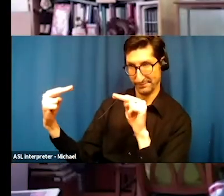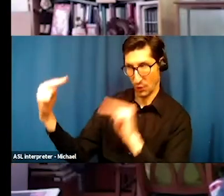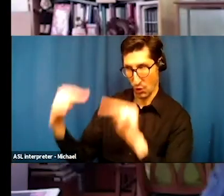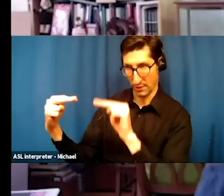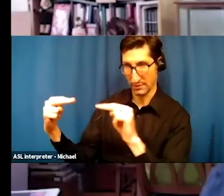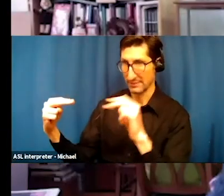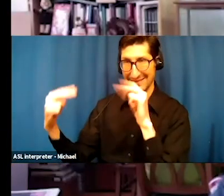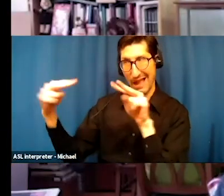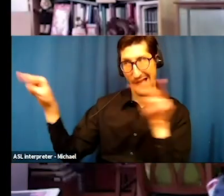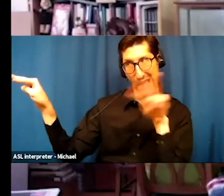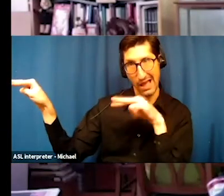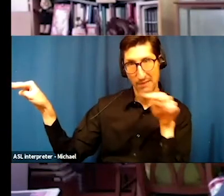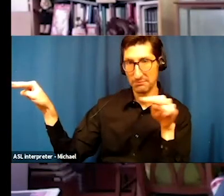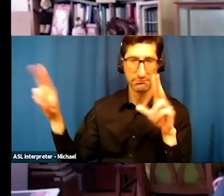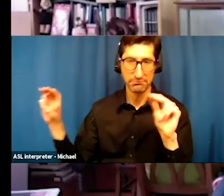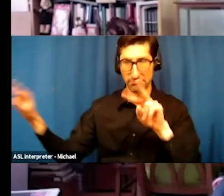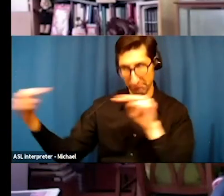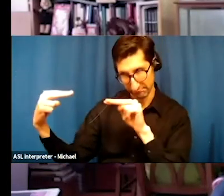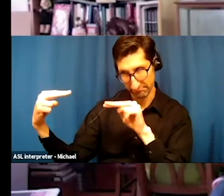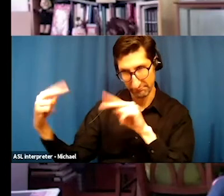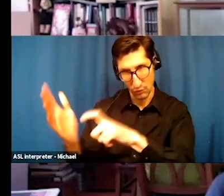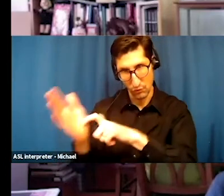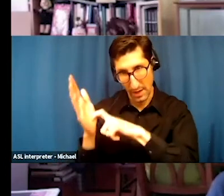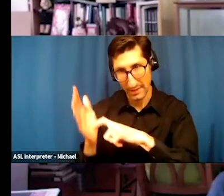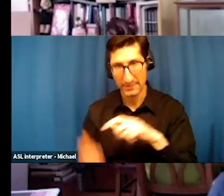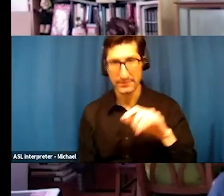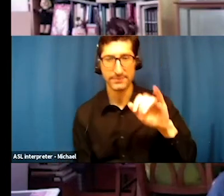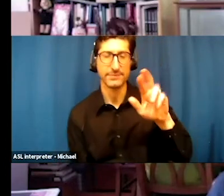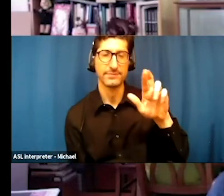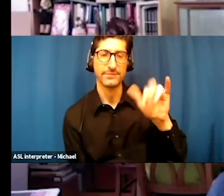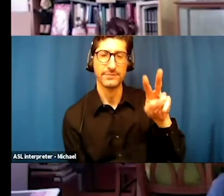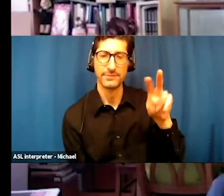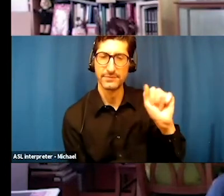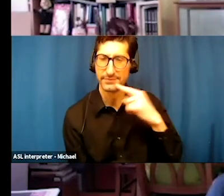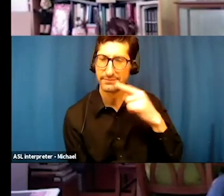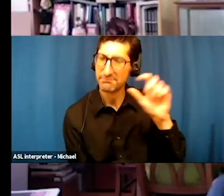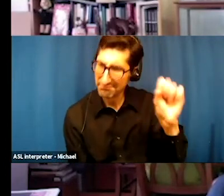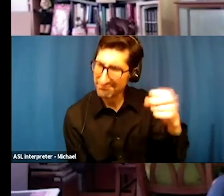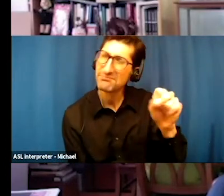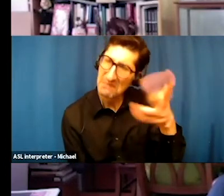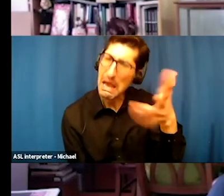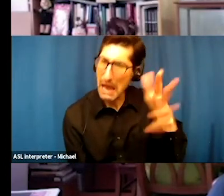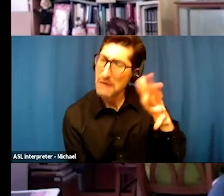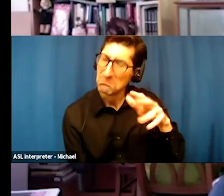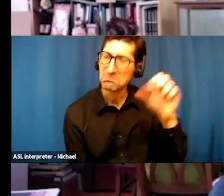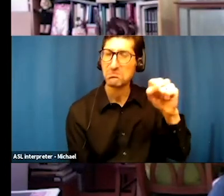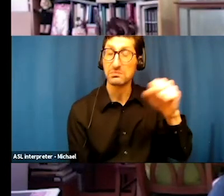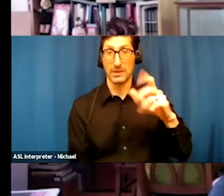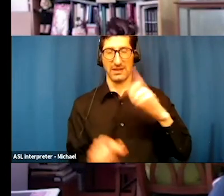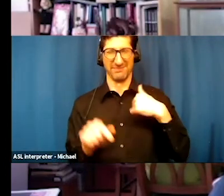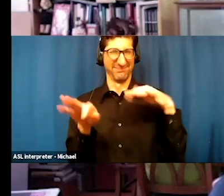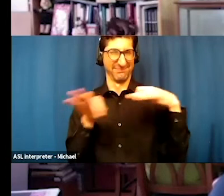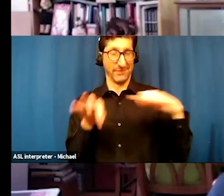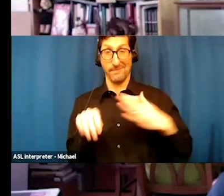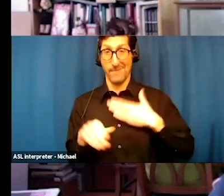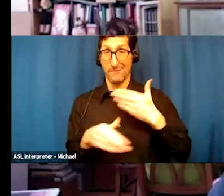Um, more, yeah, more or less true. Um, the way that I work, there's, there's